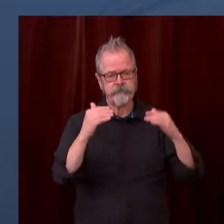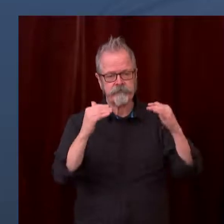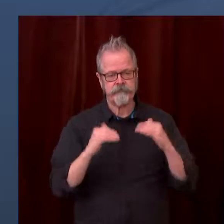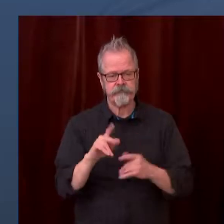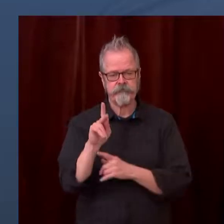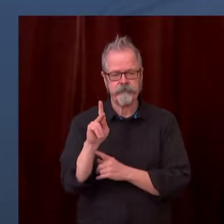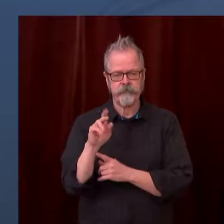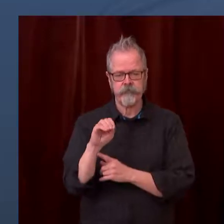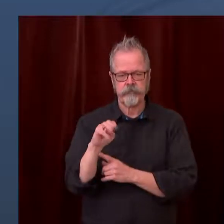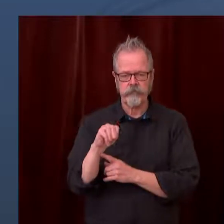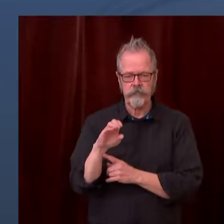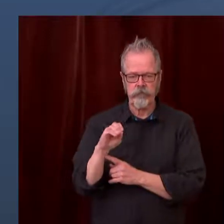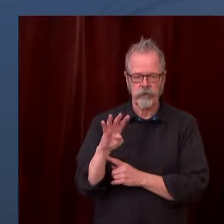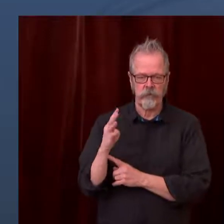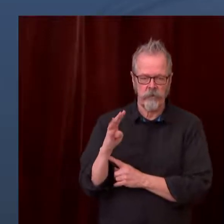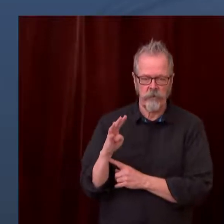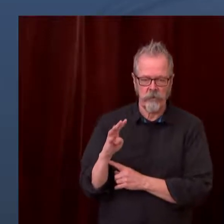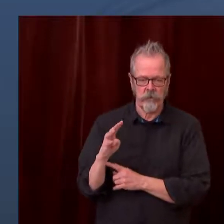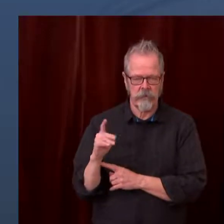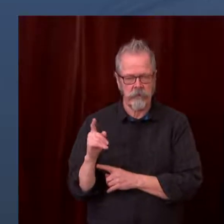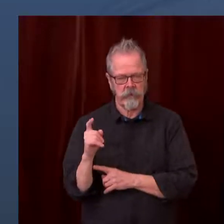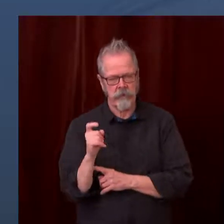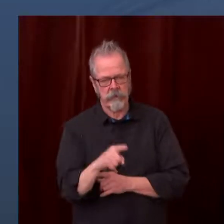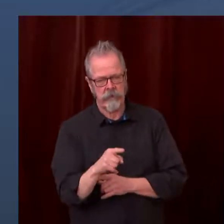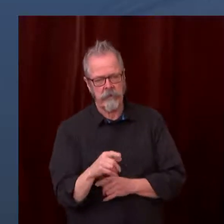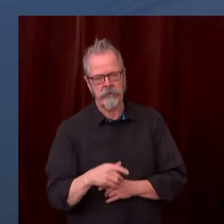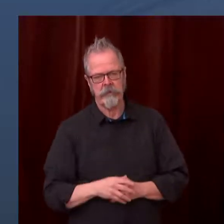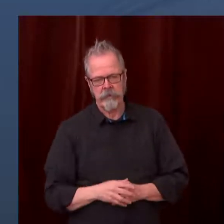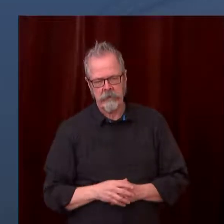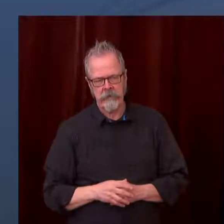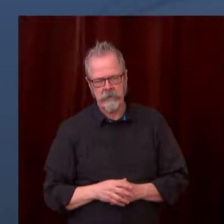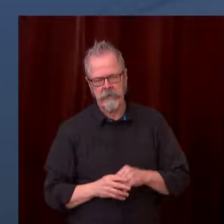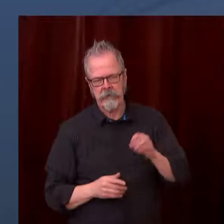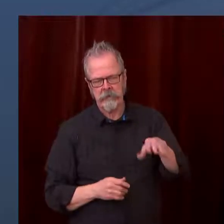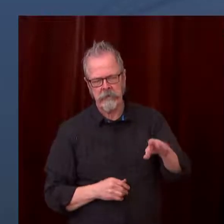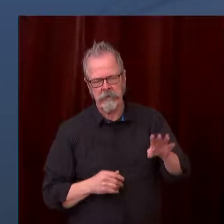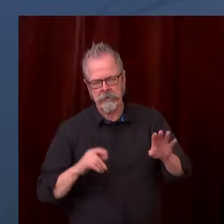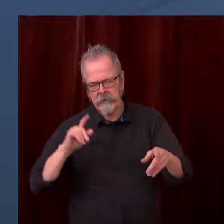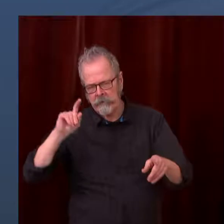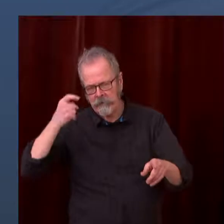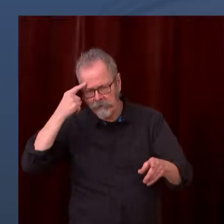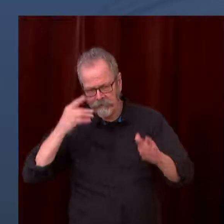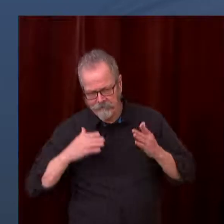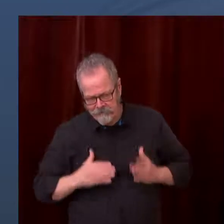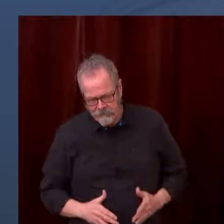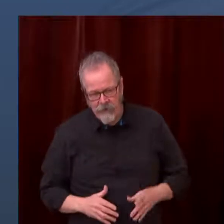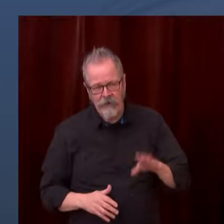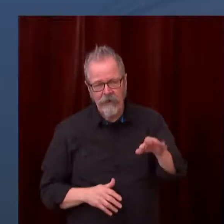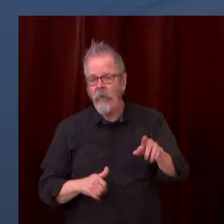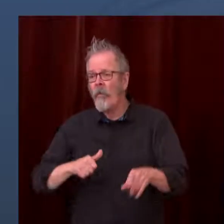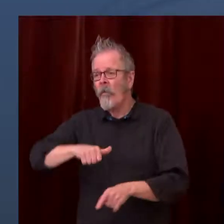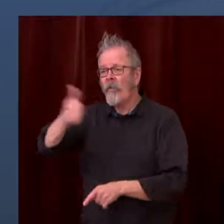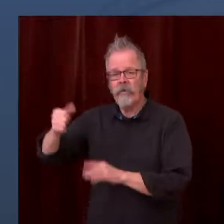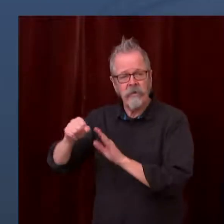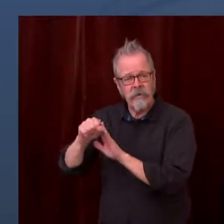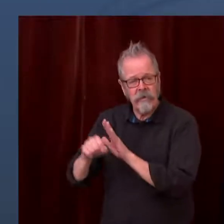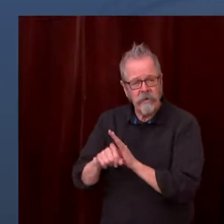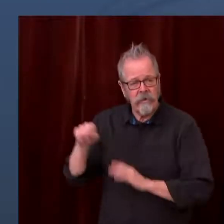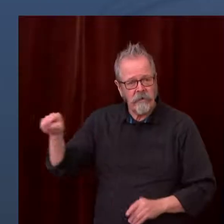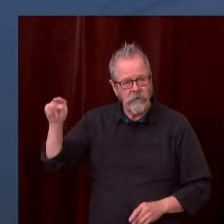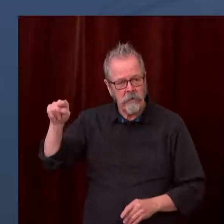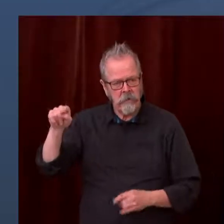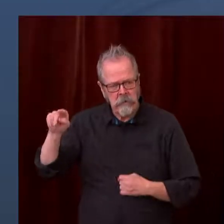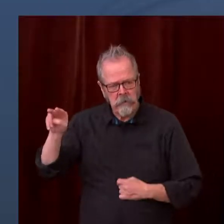Governor, previous governors have stepped in to help districts such as Seattle to personally go there and get both sides back